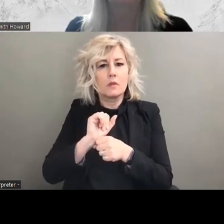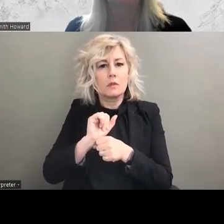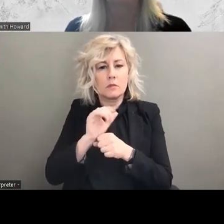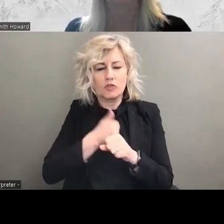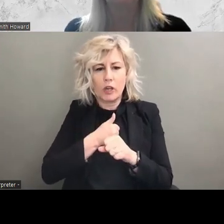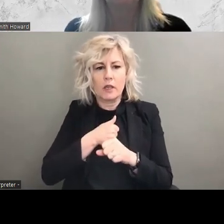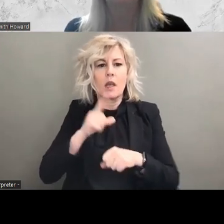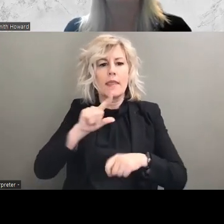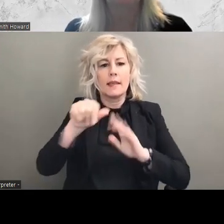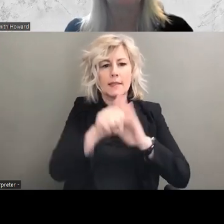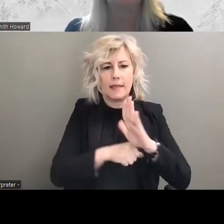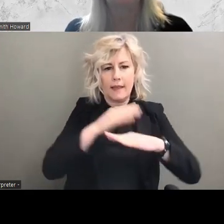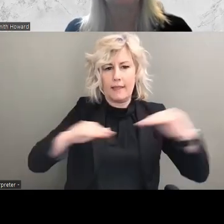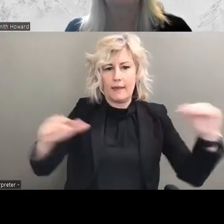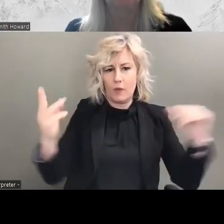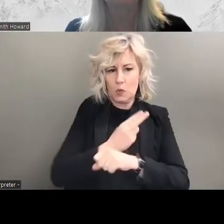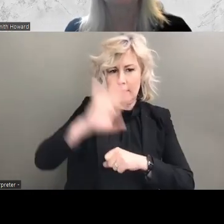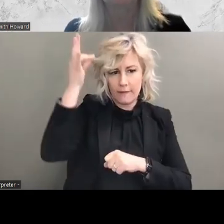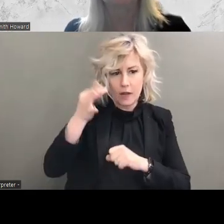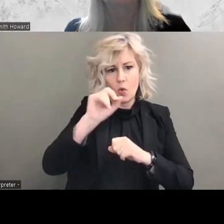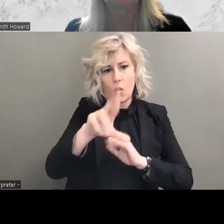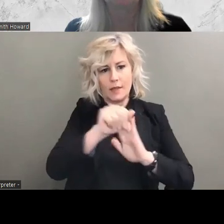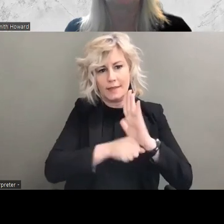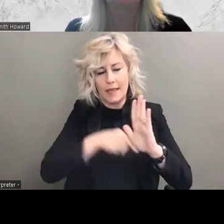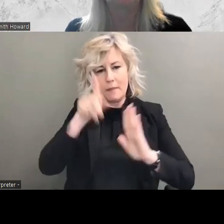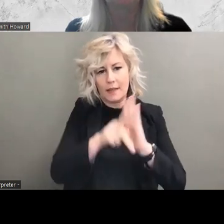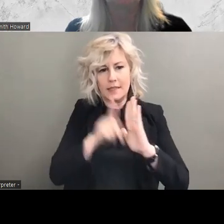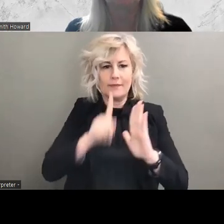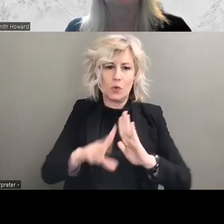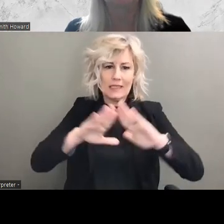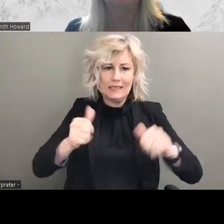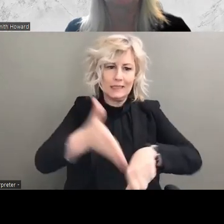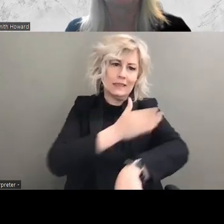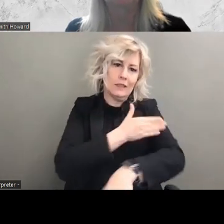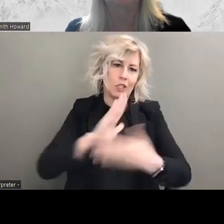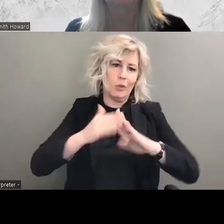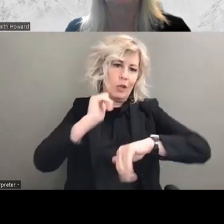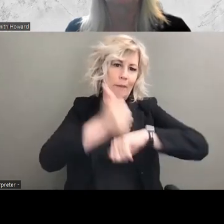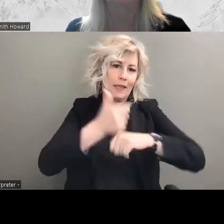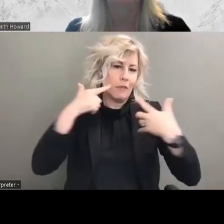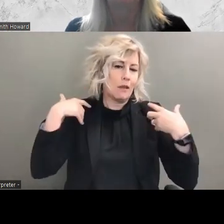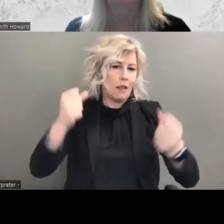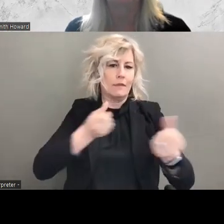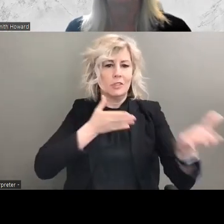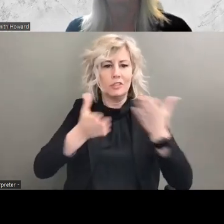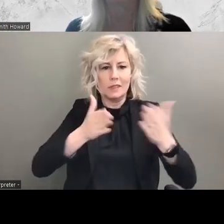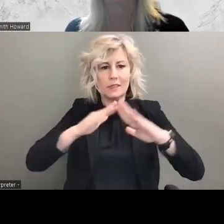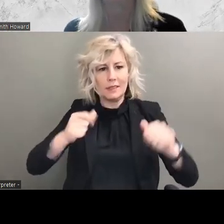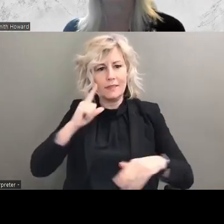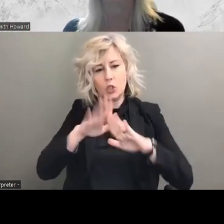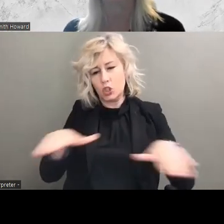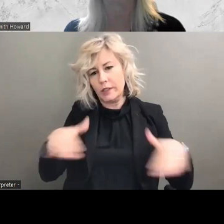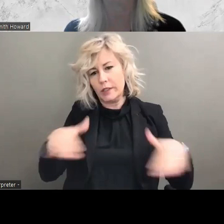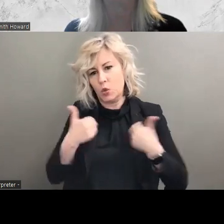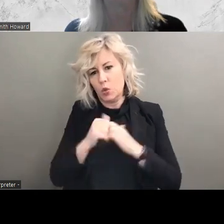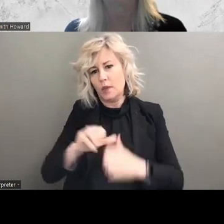At the state level, utilizing federal and or state policies for systemic improvements to community-based mental health services systems for children and youth